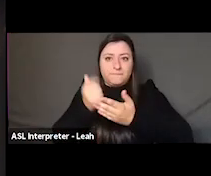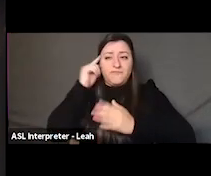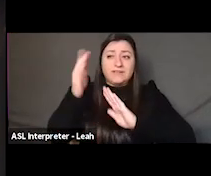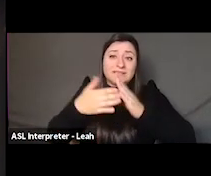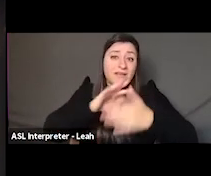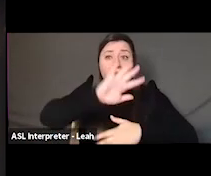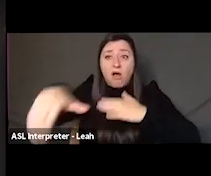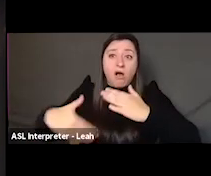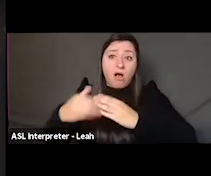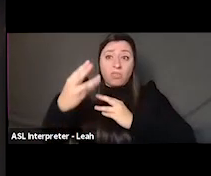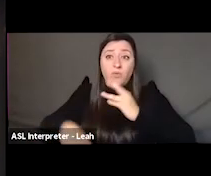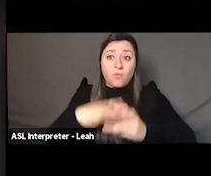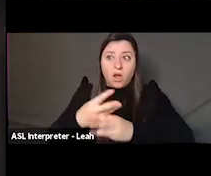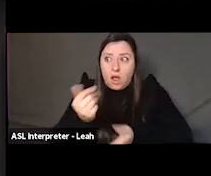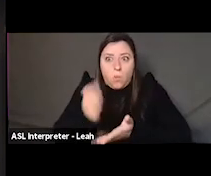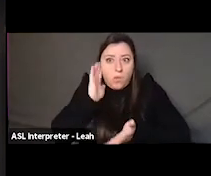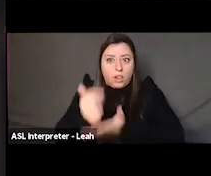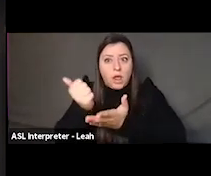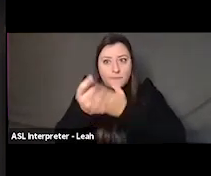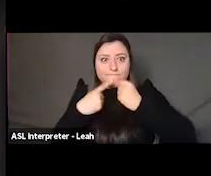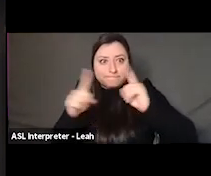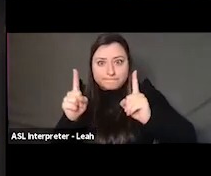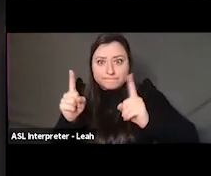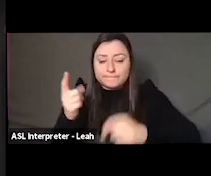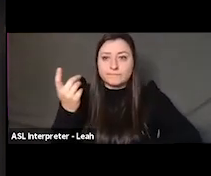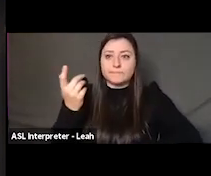us get to this water autonomy.